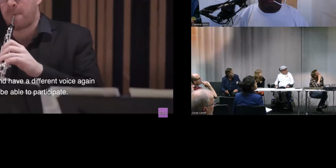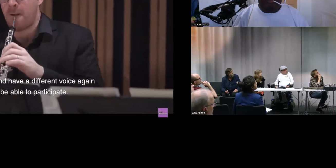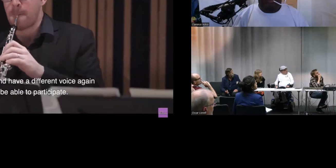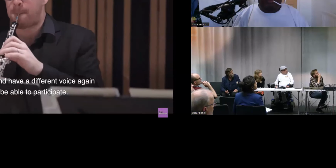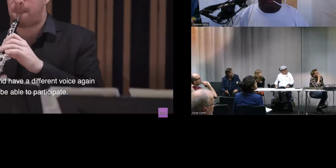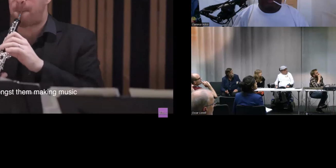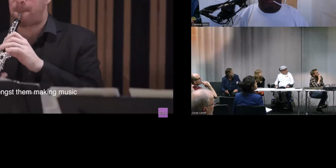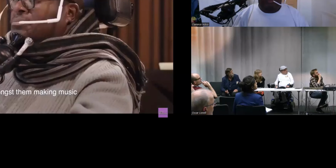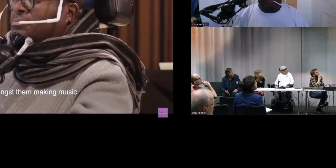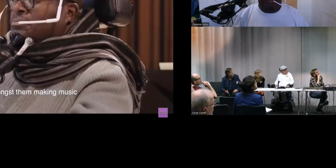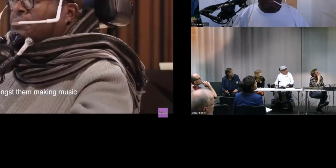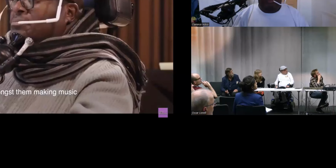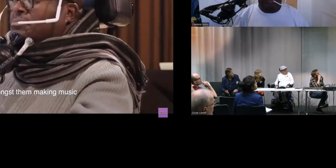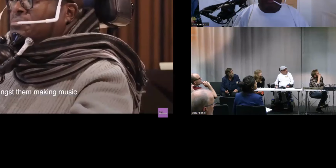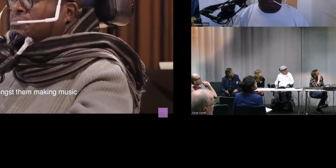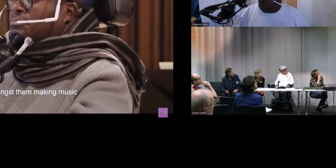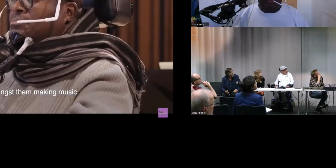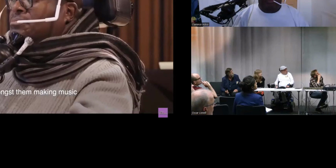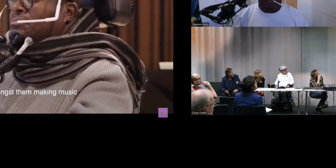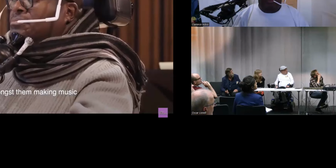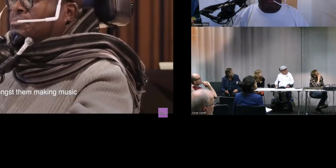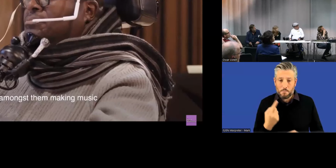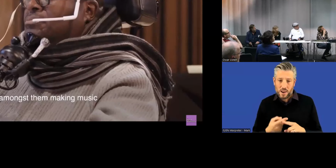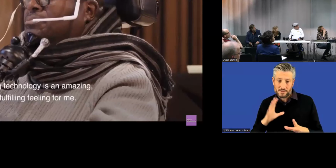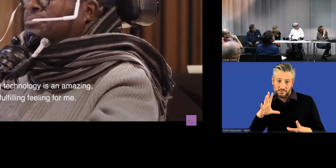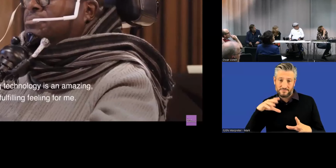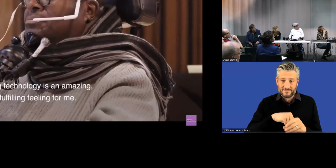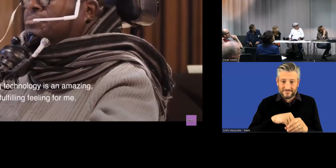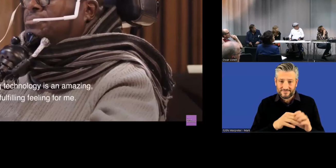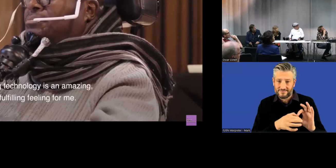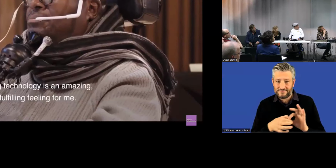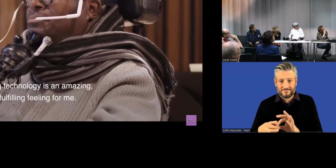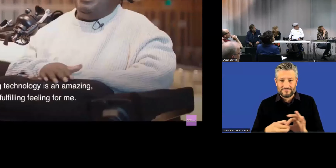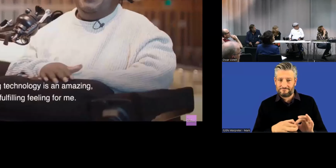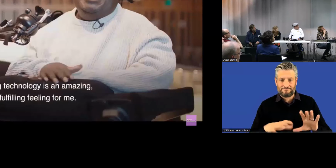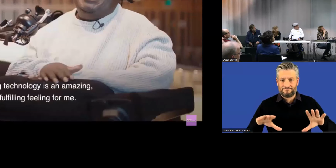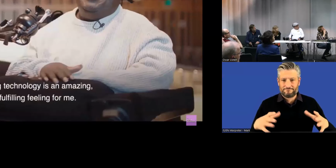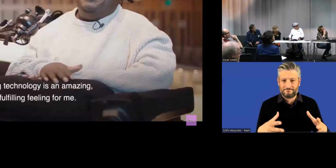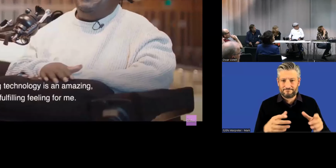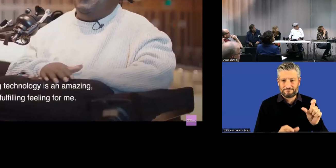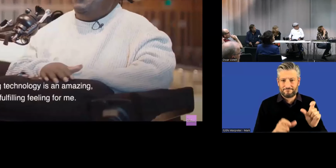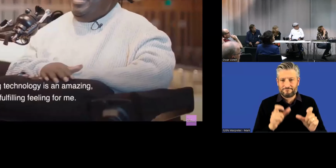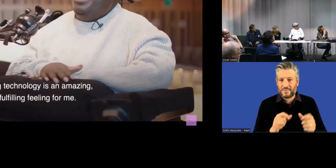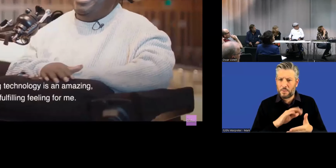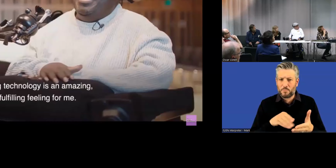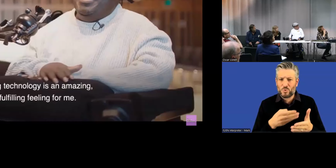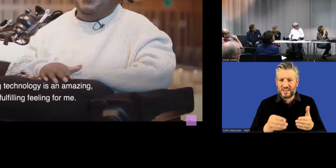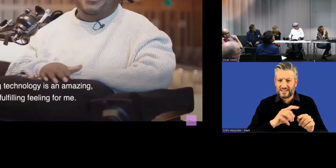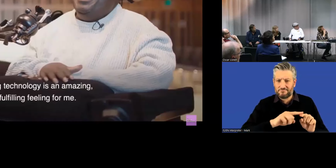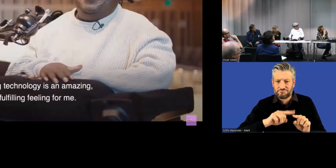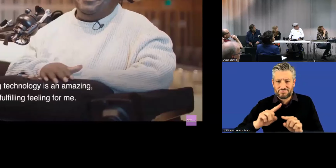to participate, to be amongst them making music using technology is an amazing,